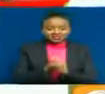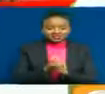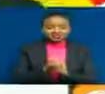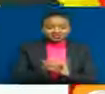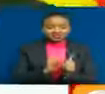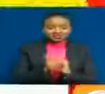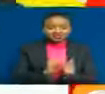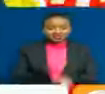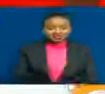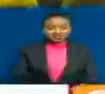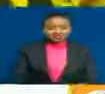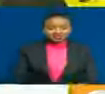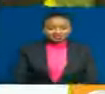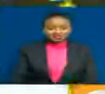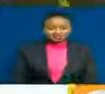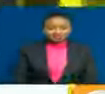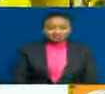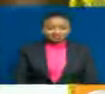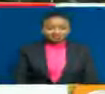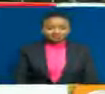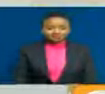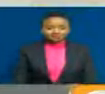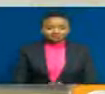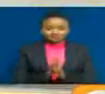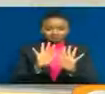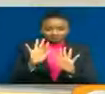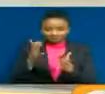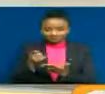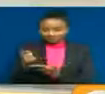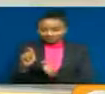Congratulations to Tusker FC. They're on